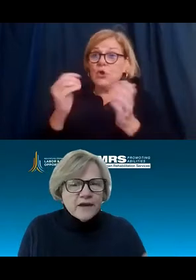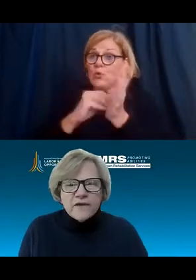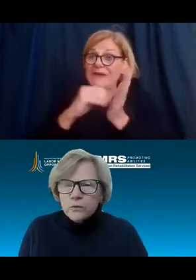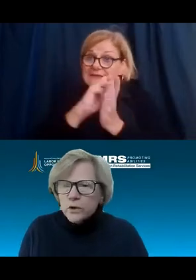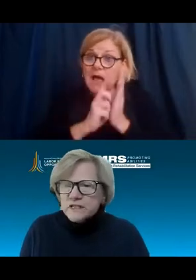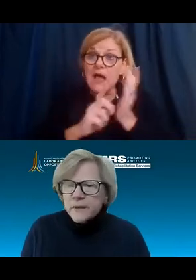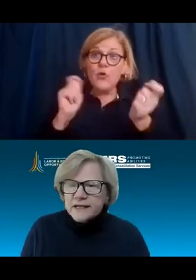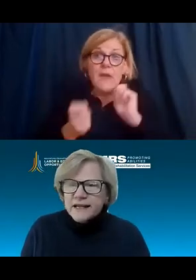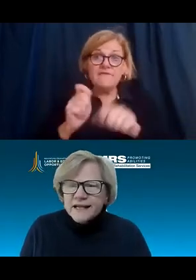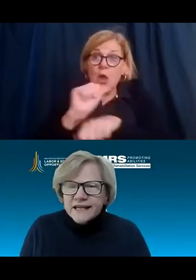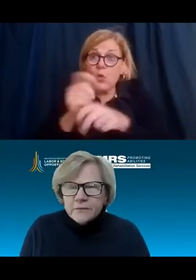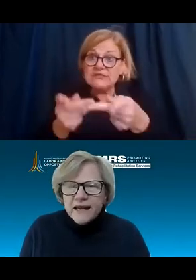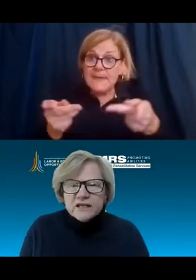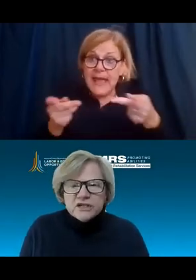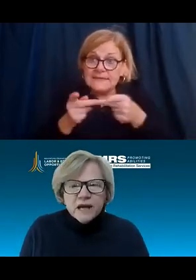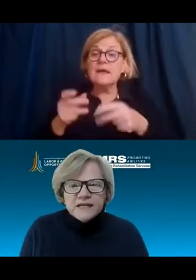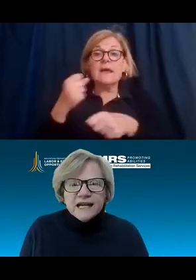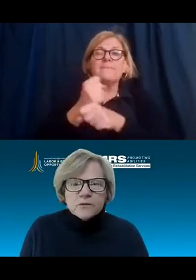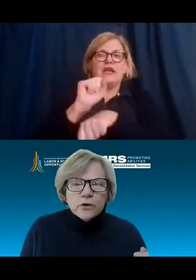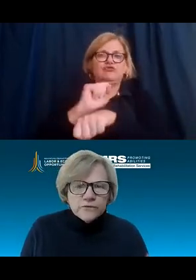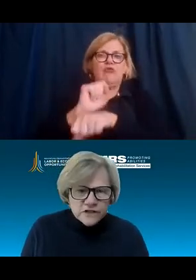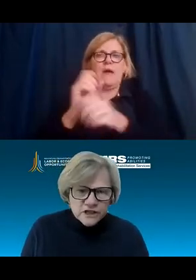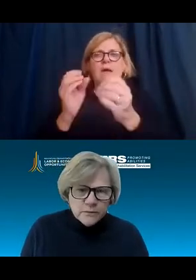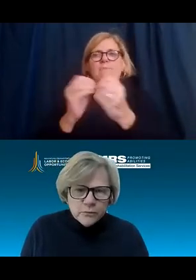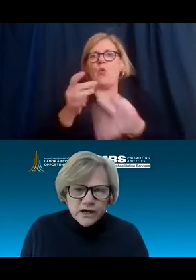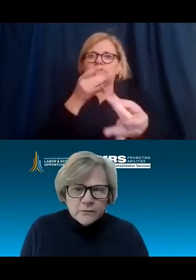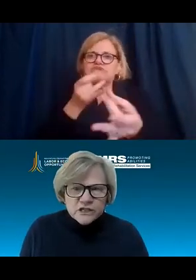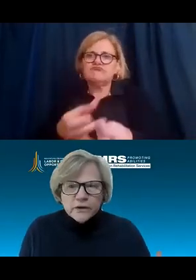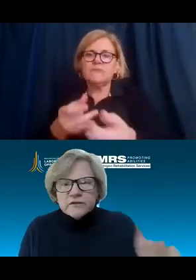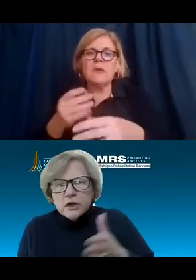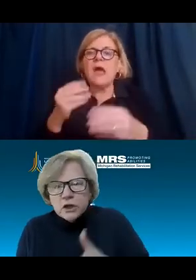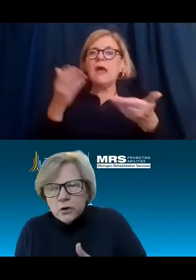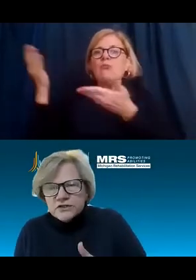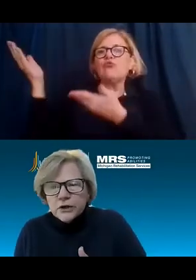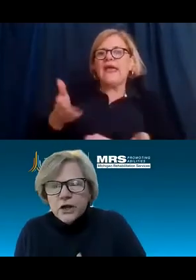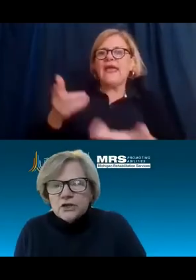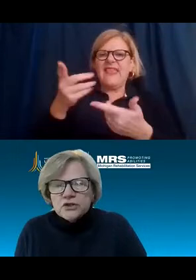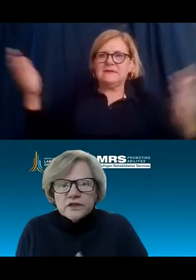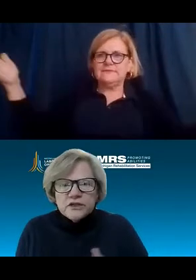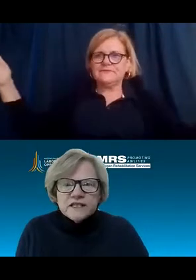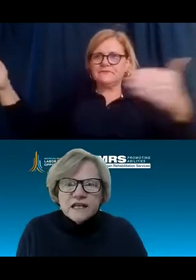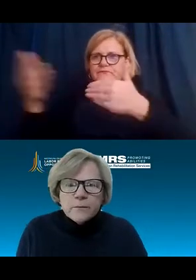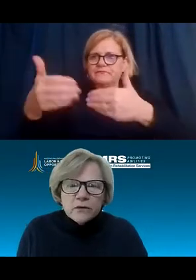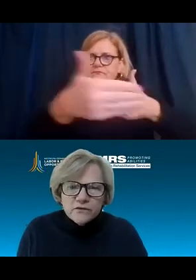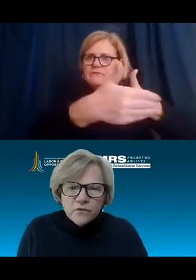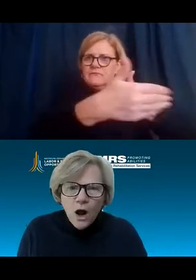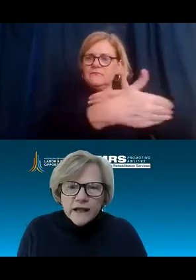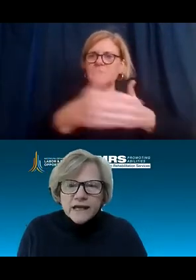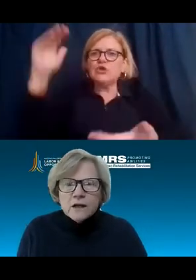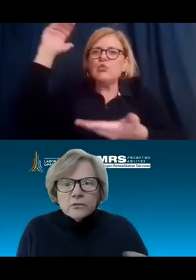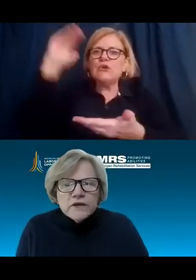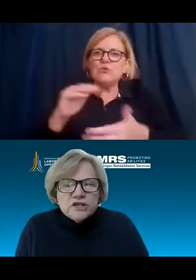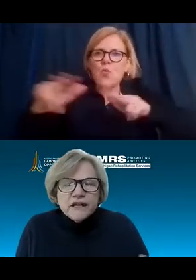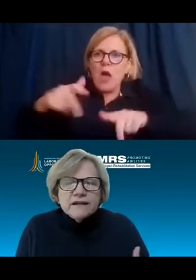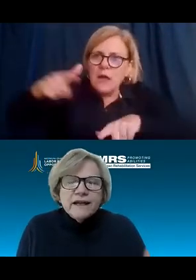a modified workspace can make a job task more efficient by bringing materials closer to reduce the amount of